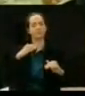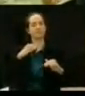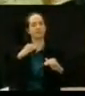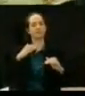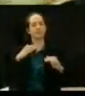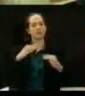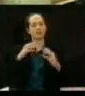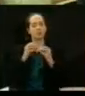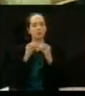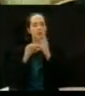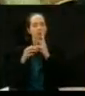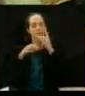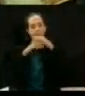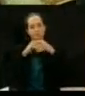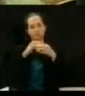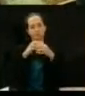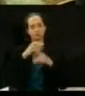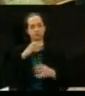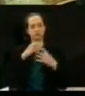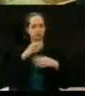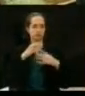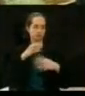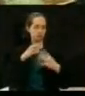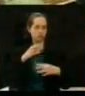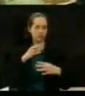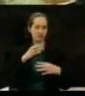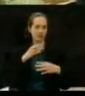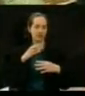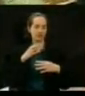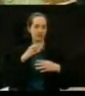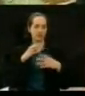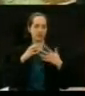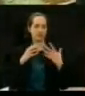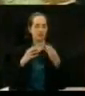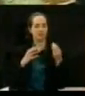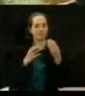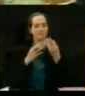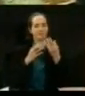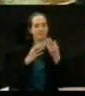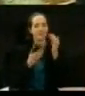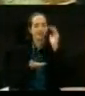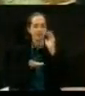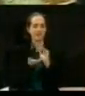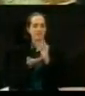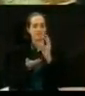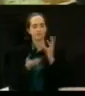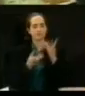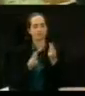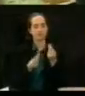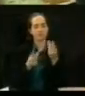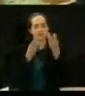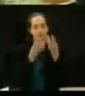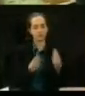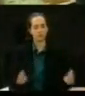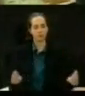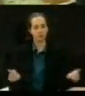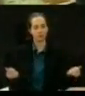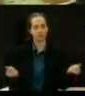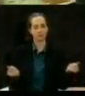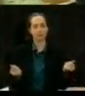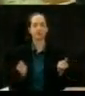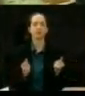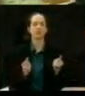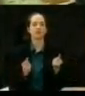permeable surfaces, and the inability of the conveyance system, the developments in the downstream, to transport peak flow